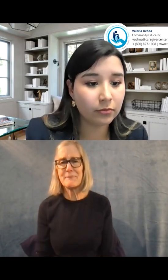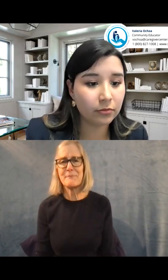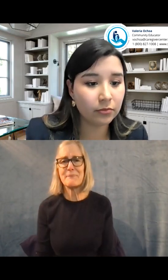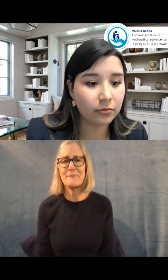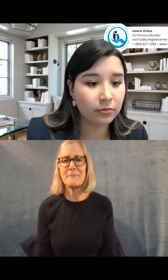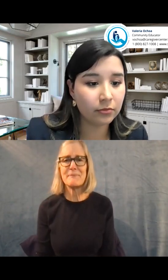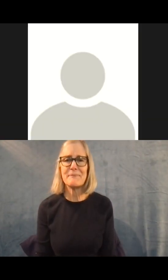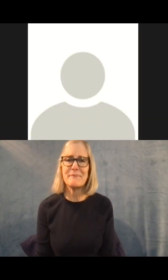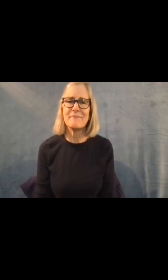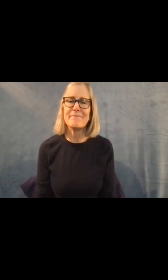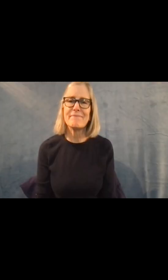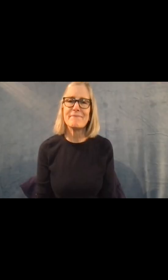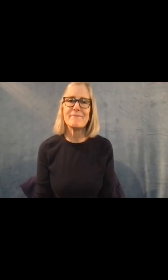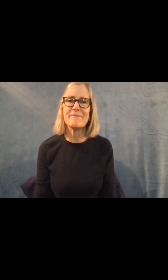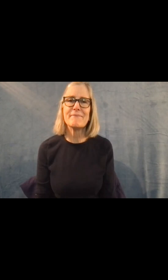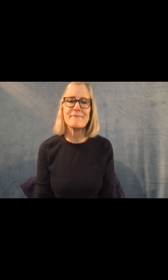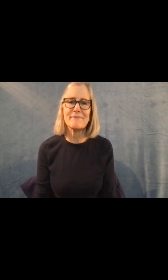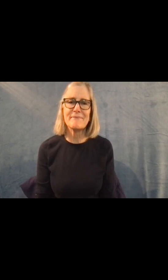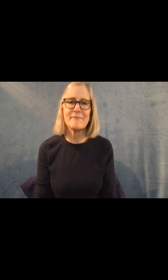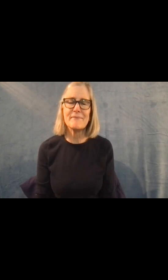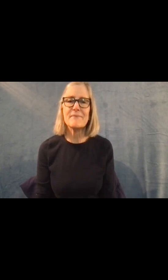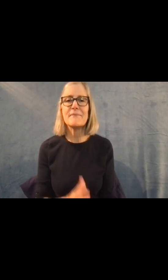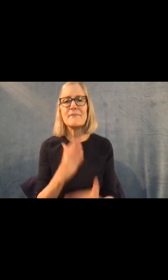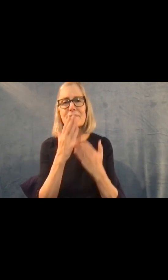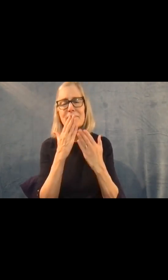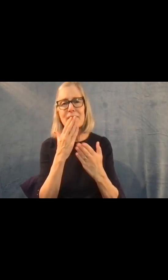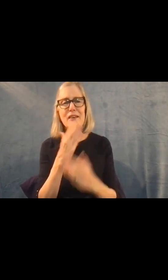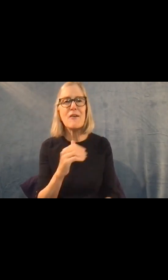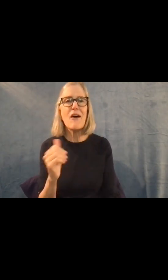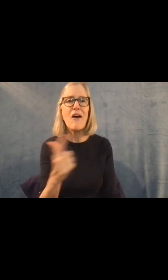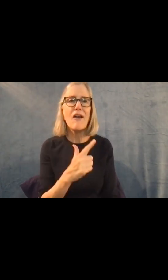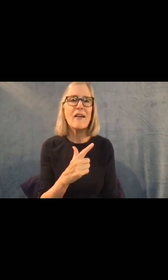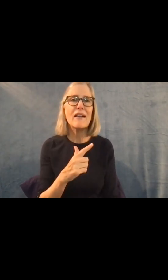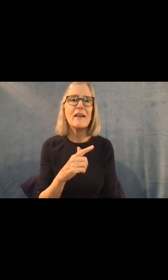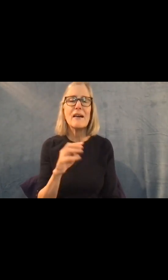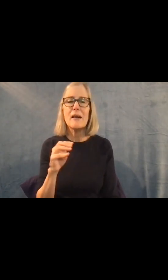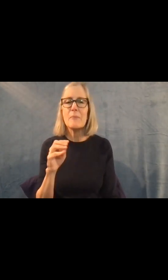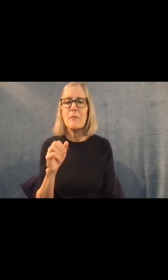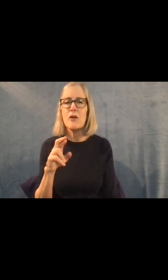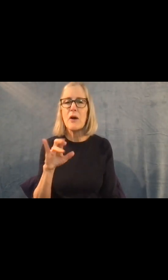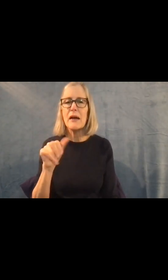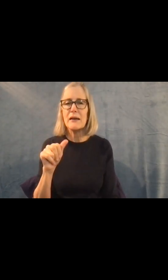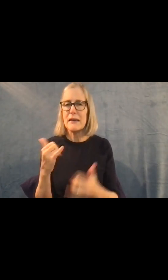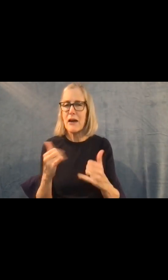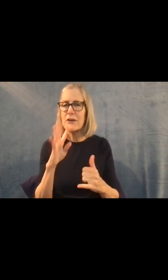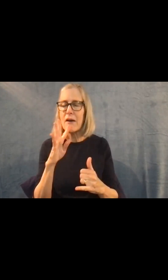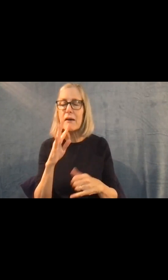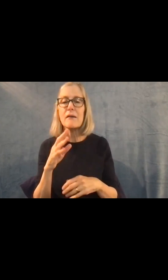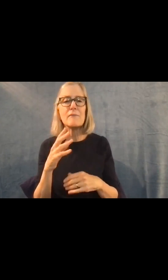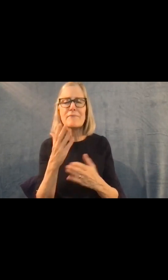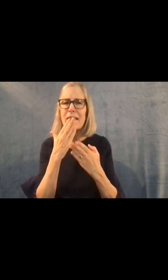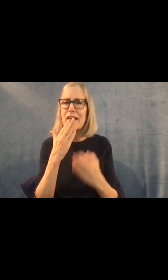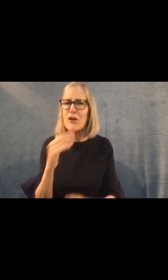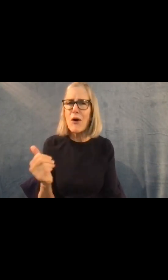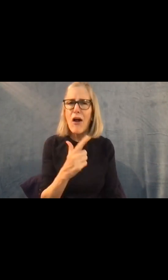Thank you so much, everybody. That was a fantastic presentation, and we want to make sure that we turn to Q&A. I know there's been some activity